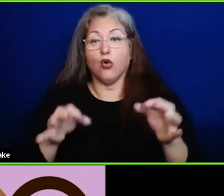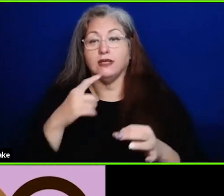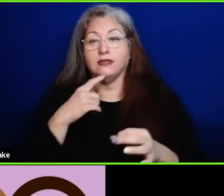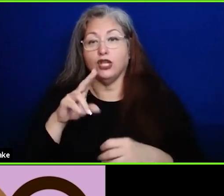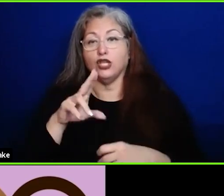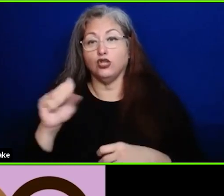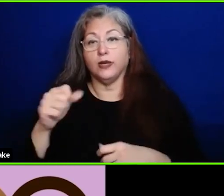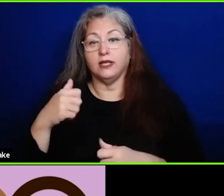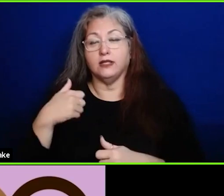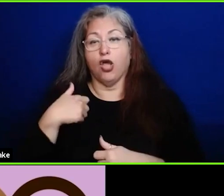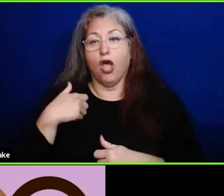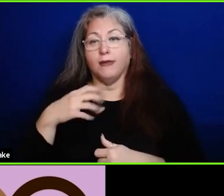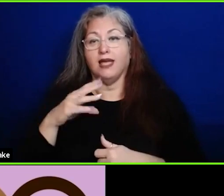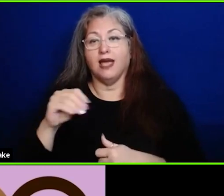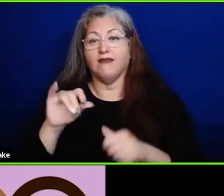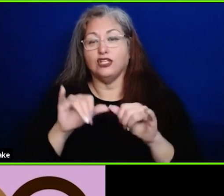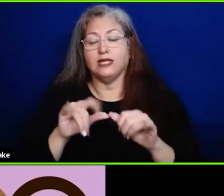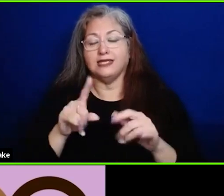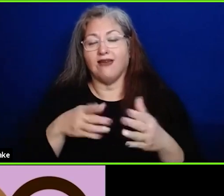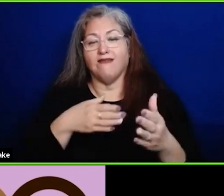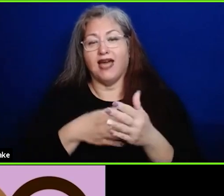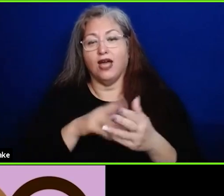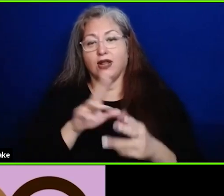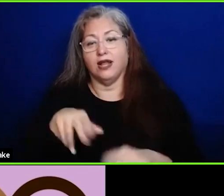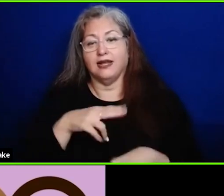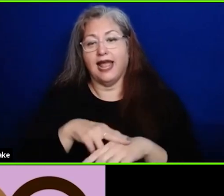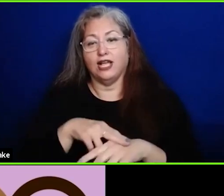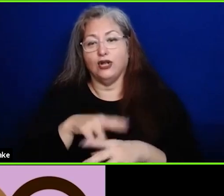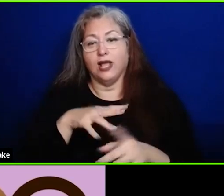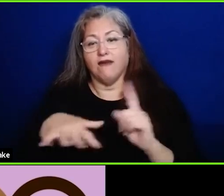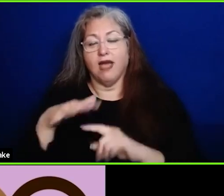of Engineers violated national environmental law,